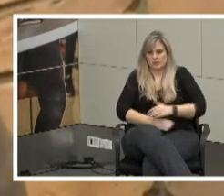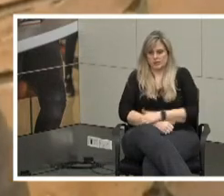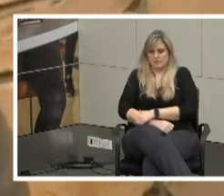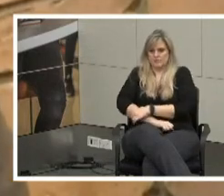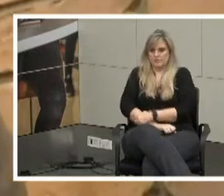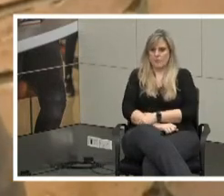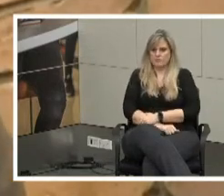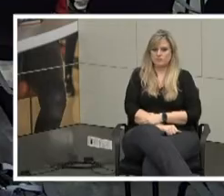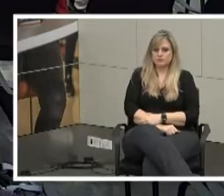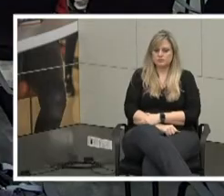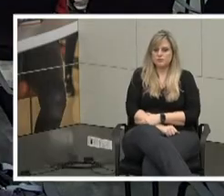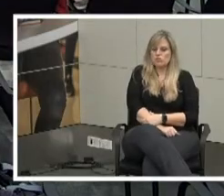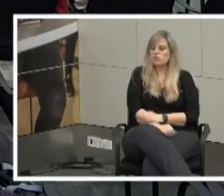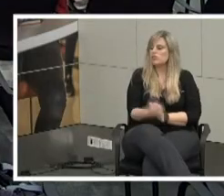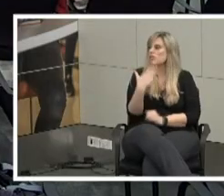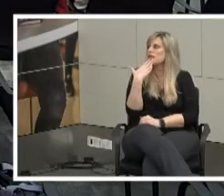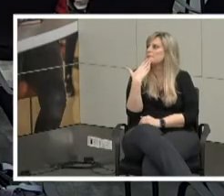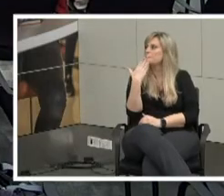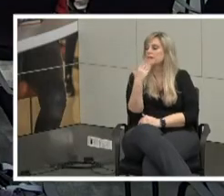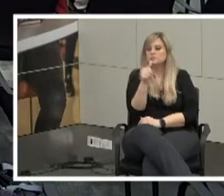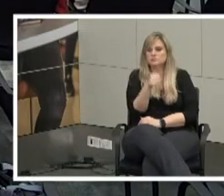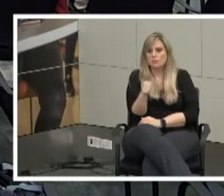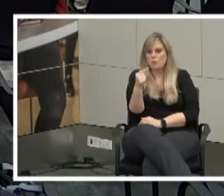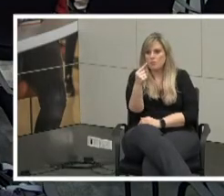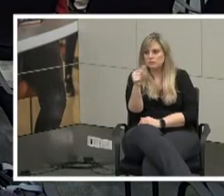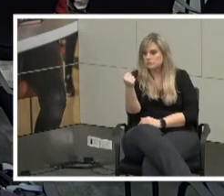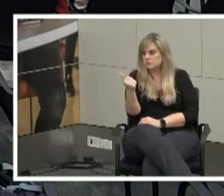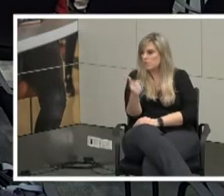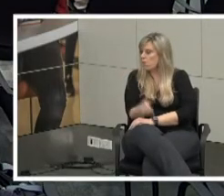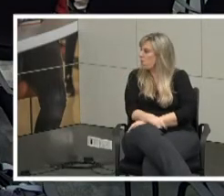in thank you Adam anybody